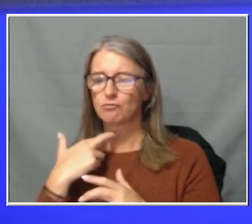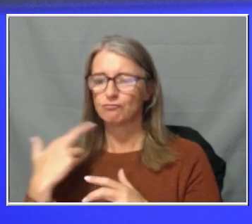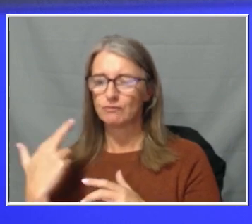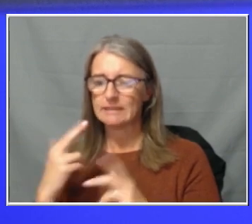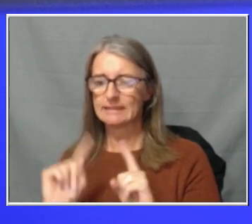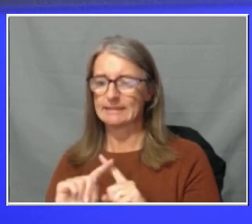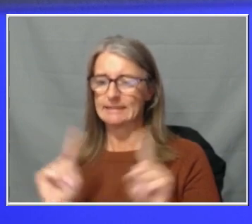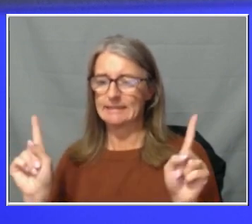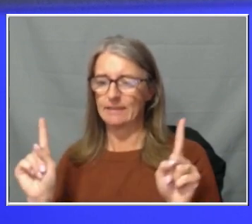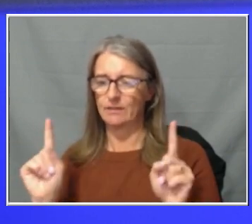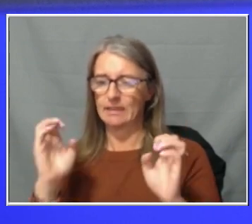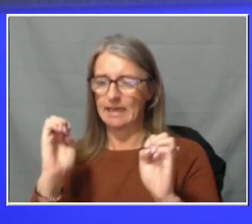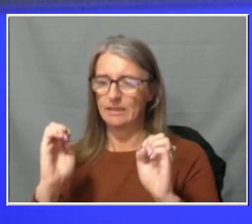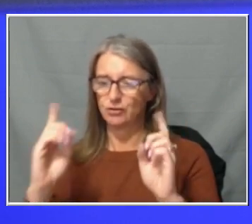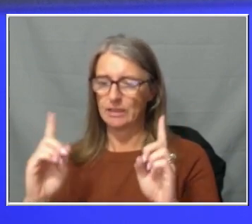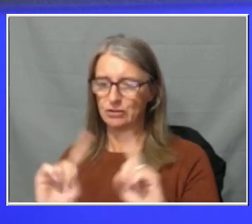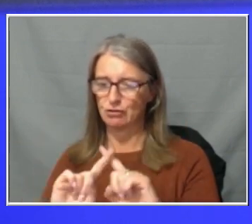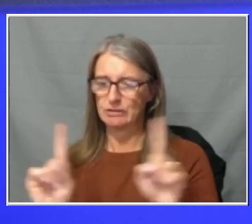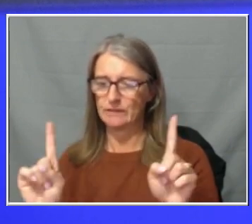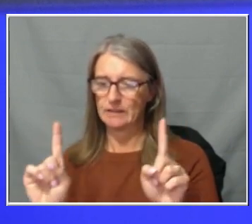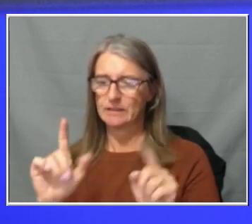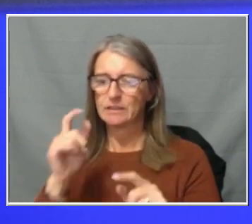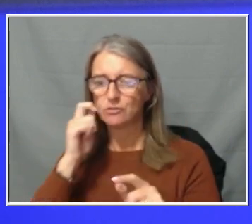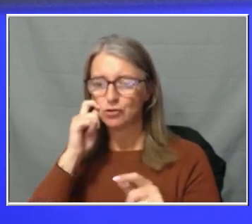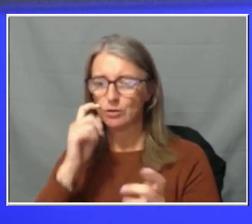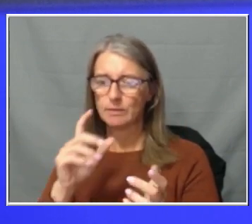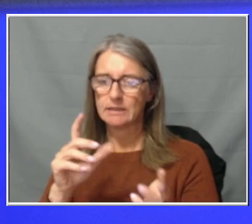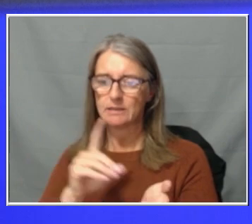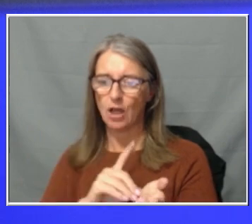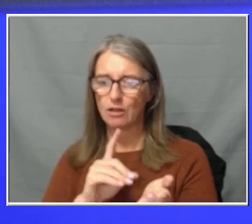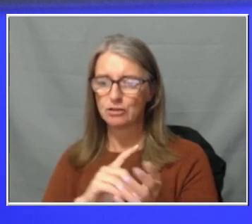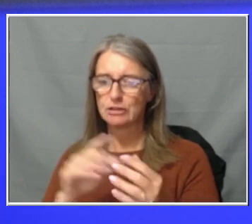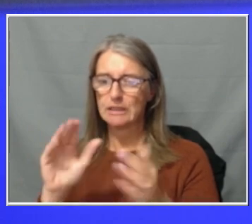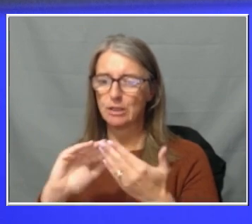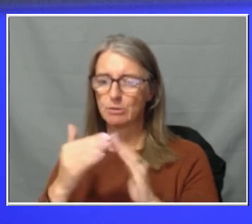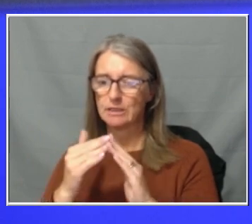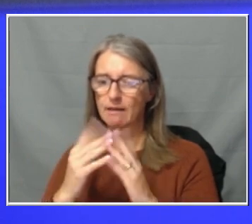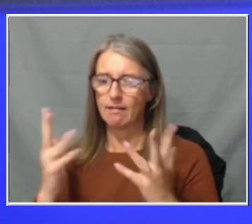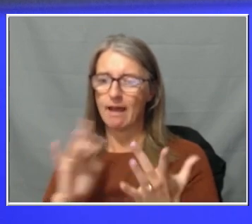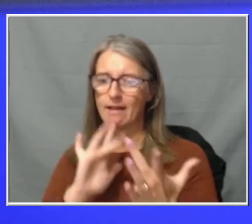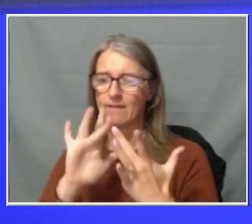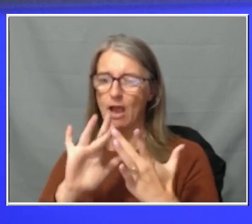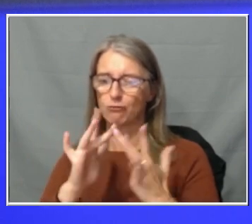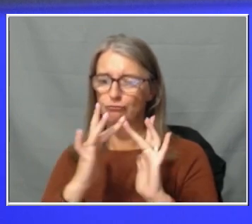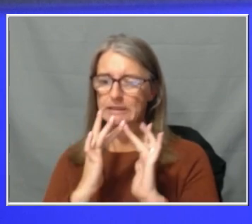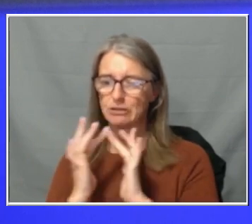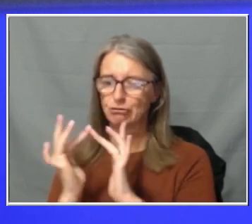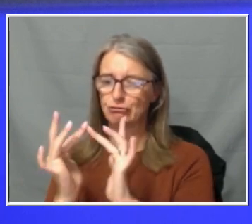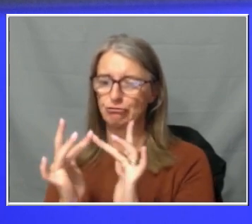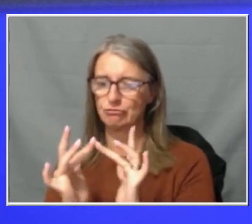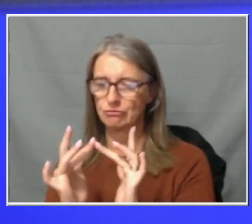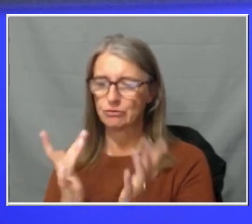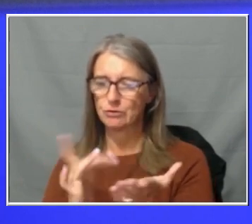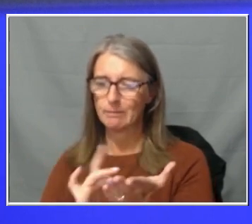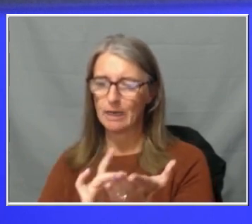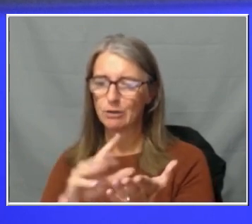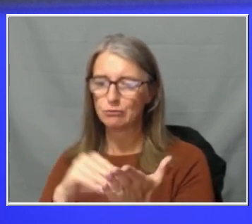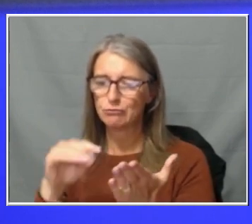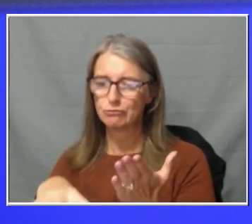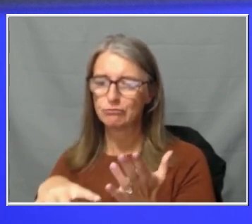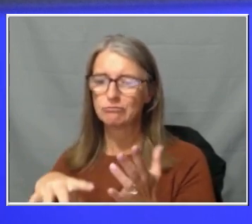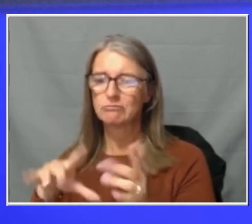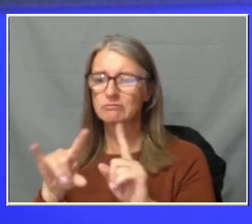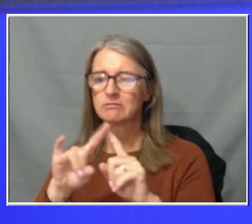different, and their education is different. So the dermatology community is doing a lot of outreach to medical students and residents